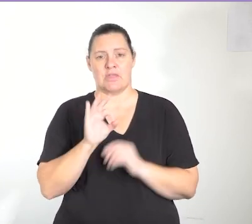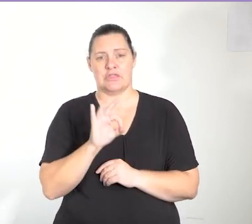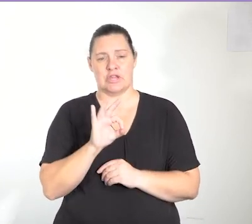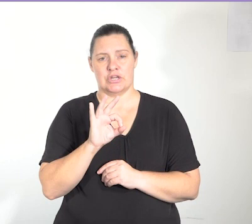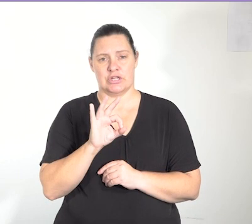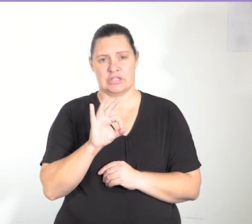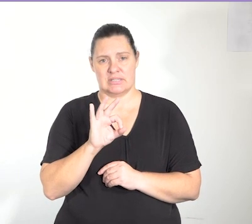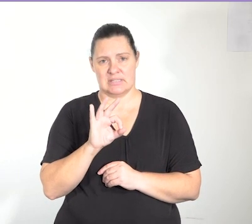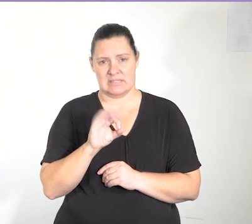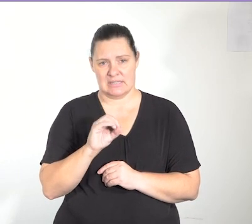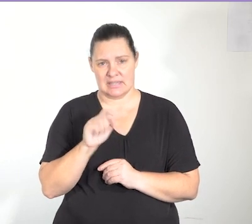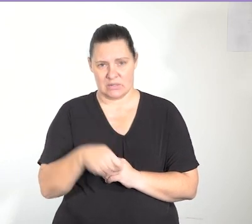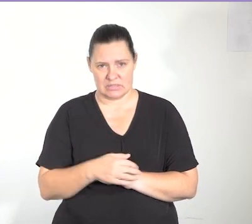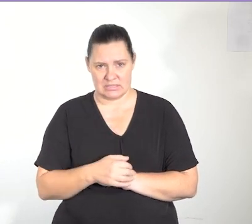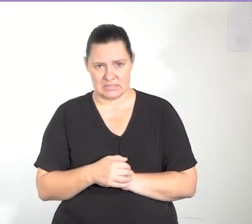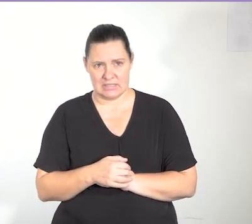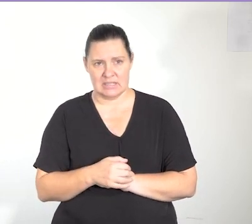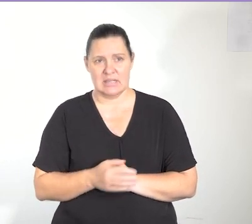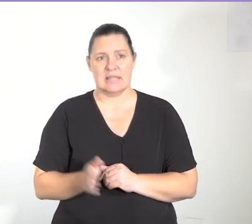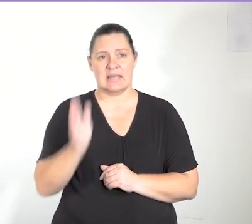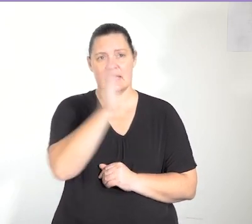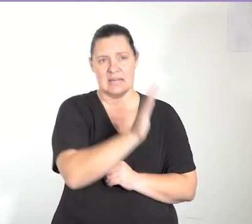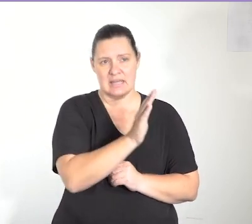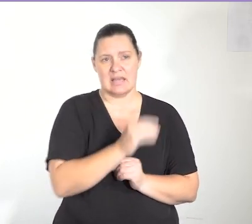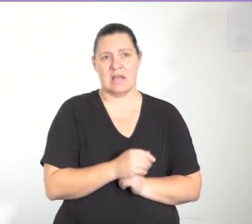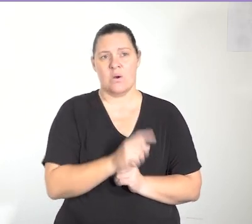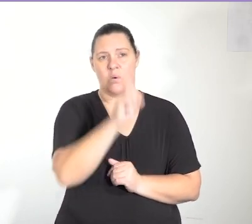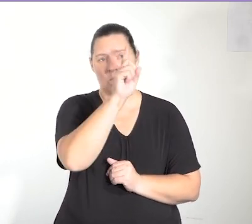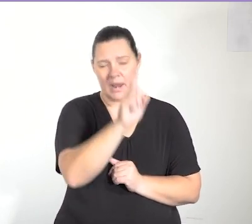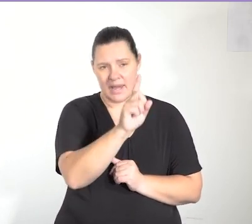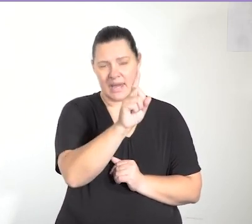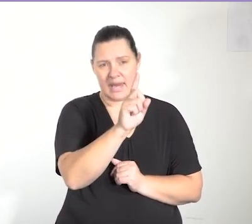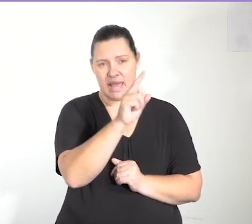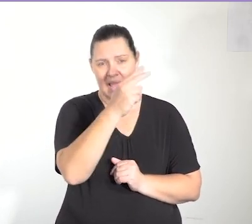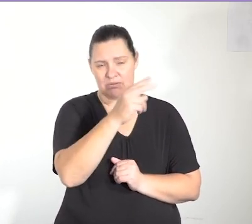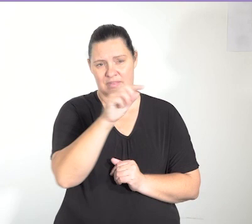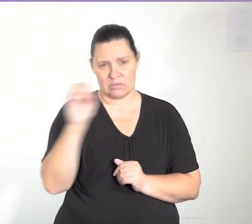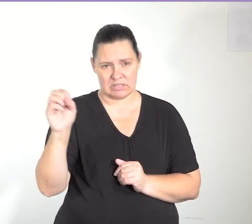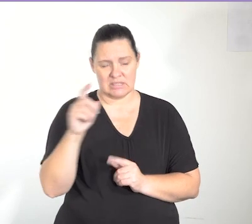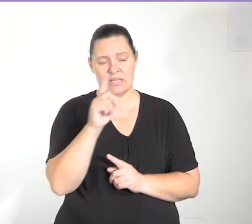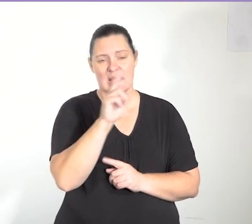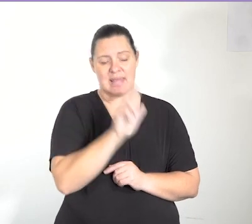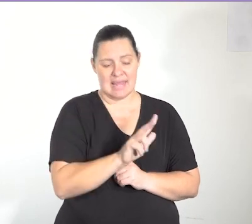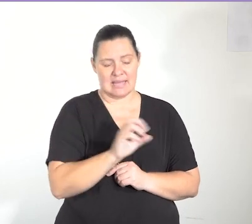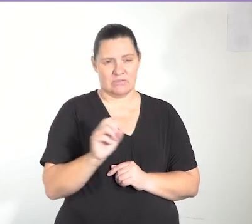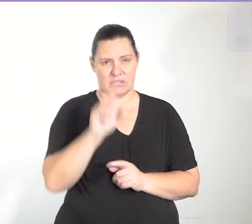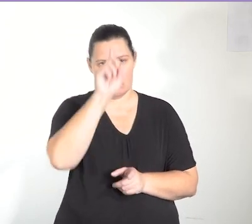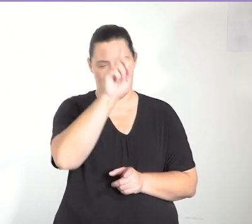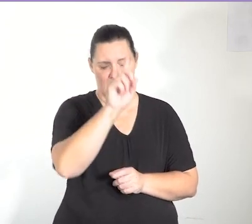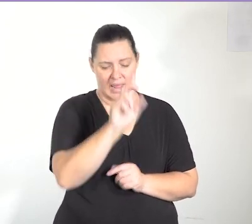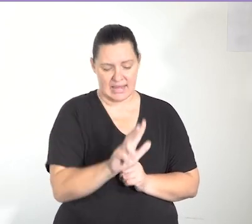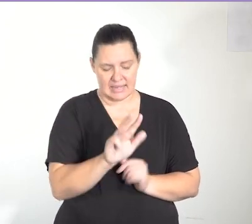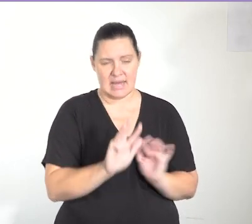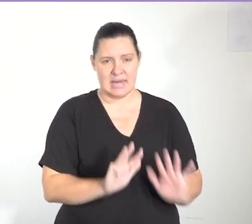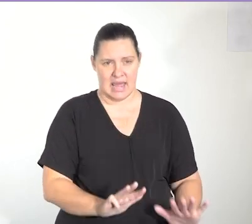us 30,000. And then lastly, we have 100,000 and